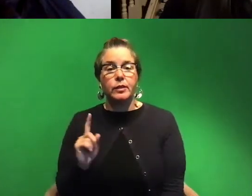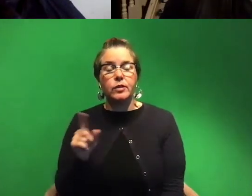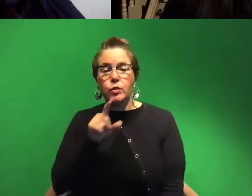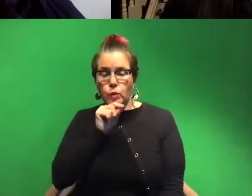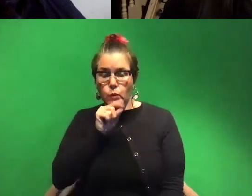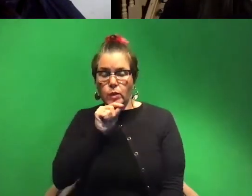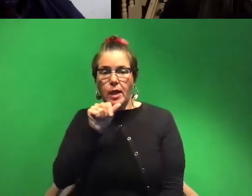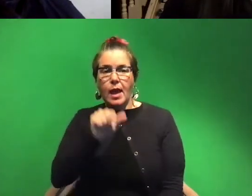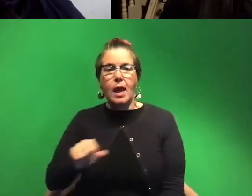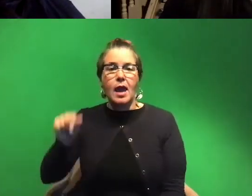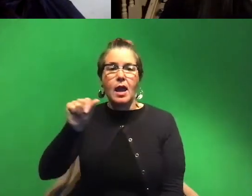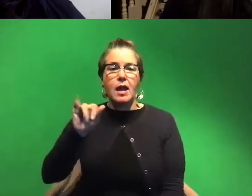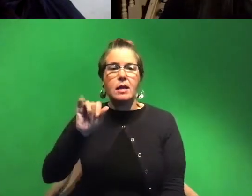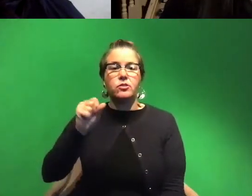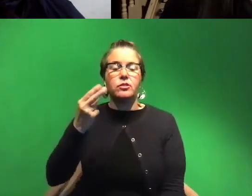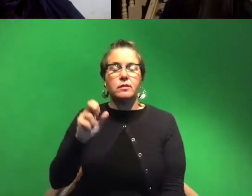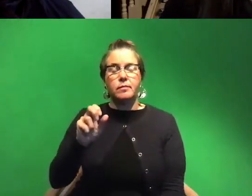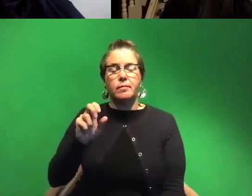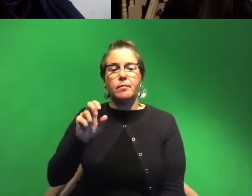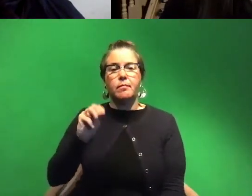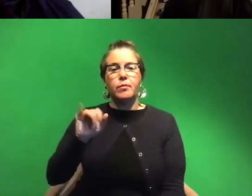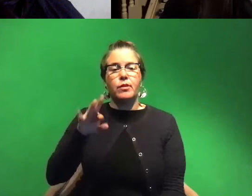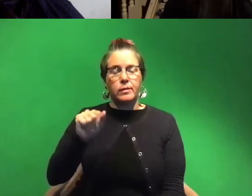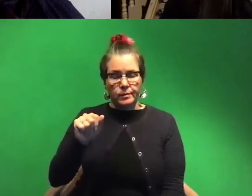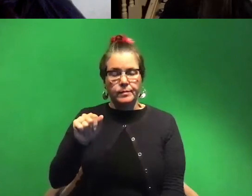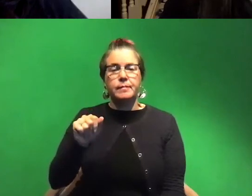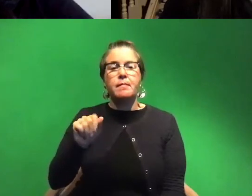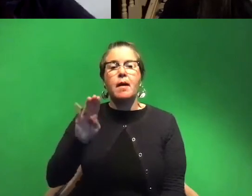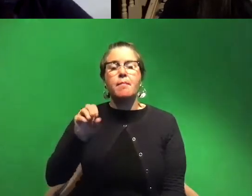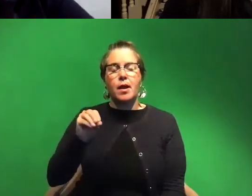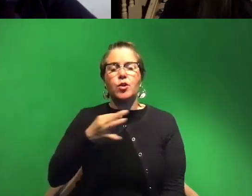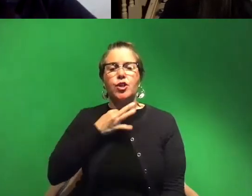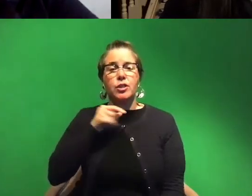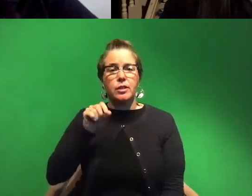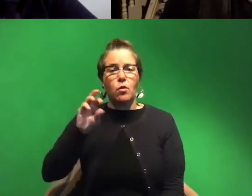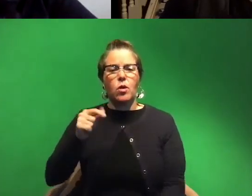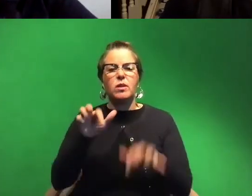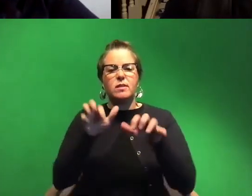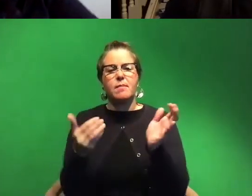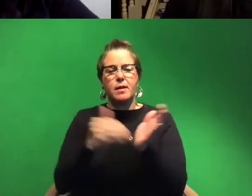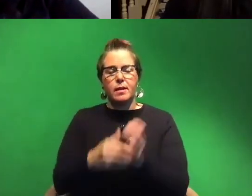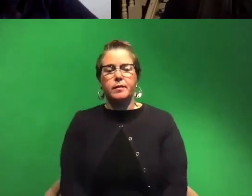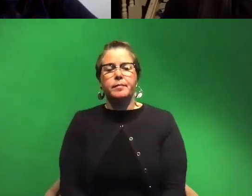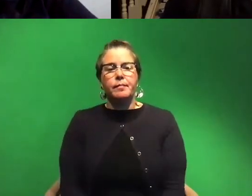on @IshiMaria. You can find my lab, biocurious.org, and I'll type that in.